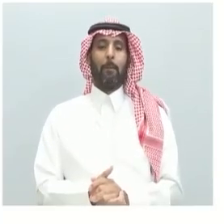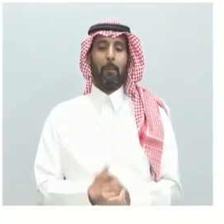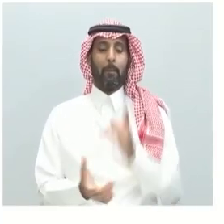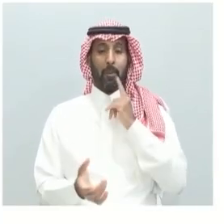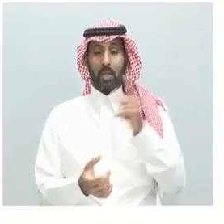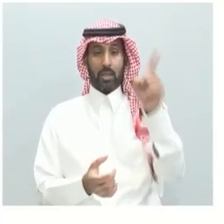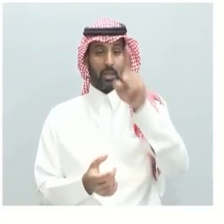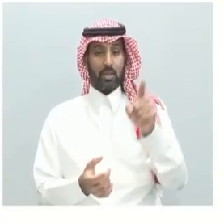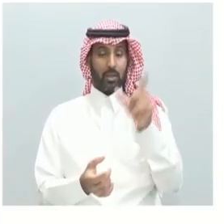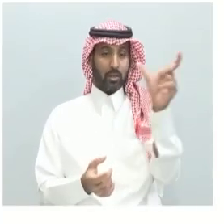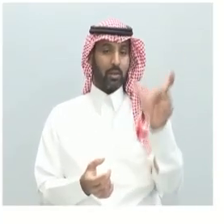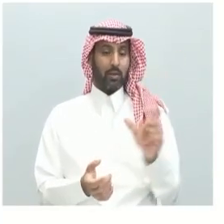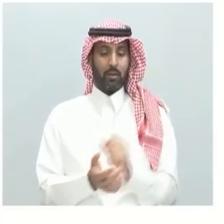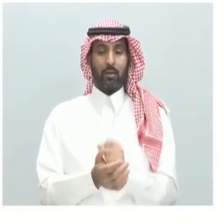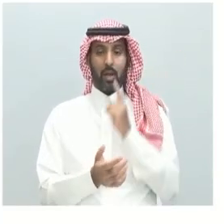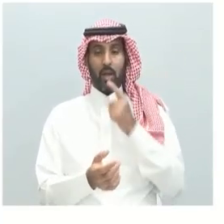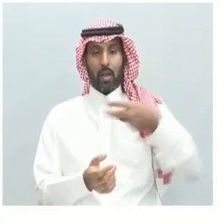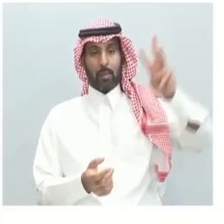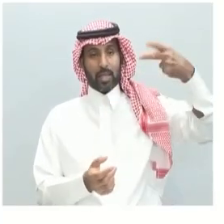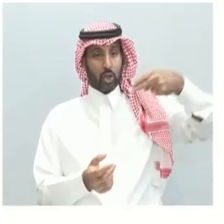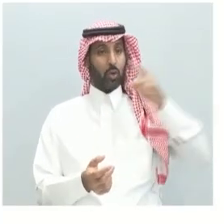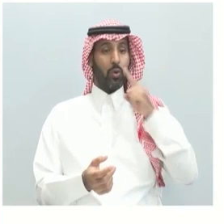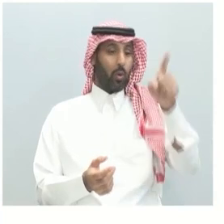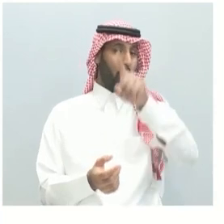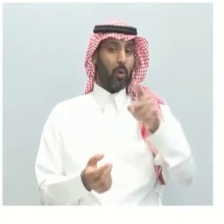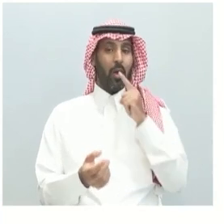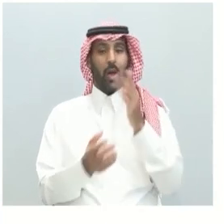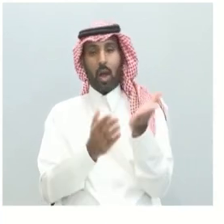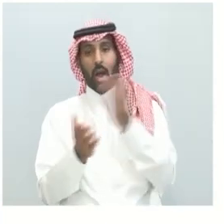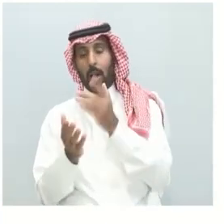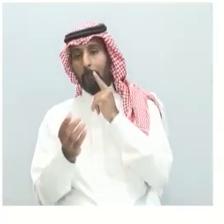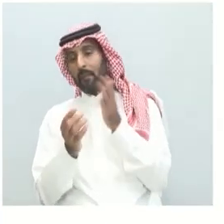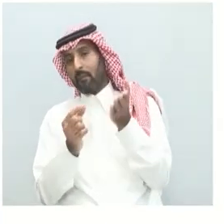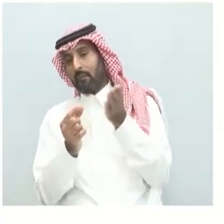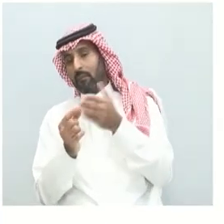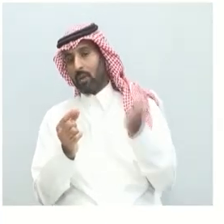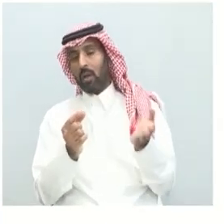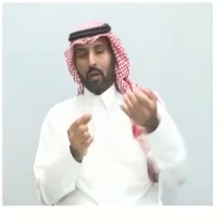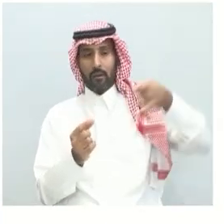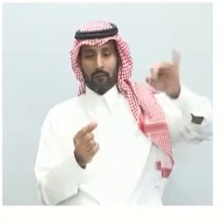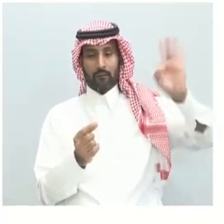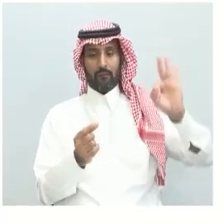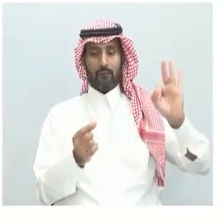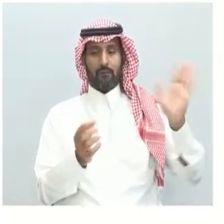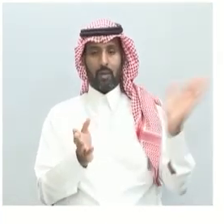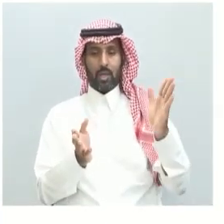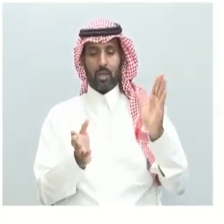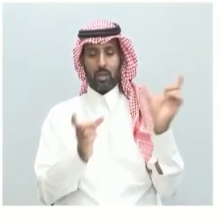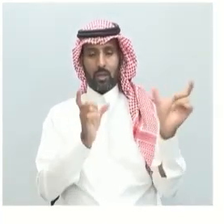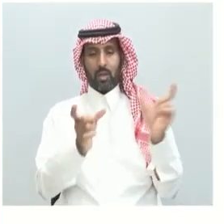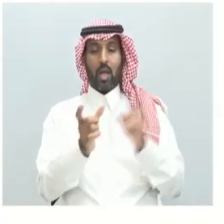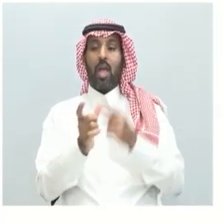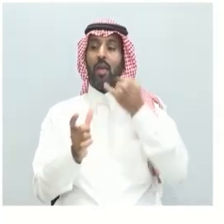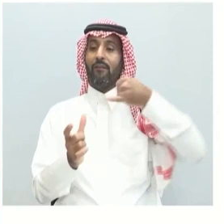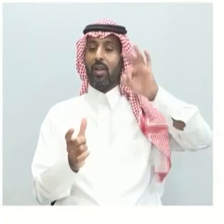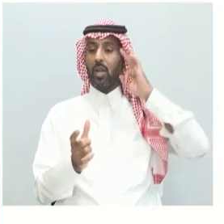In the question form of the WH question can come before or after the if clause. For example here, if Noura